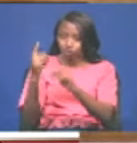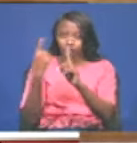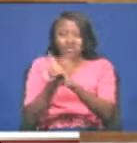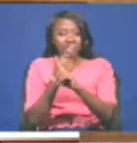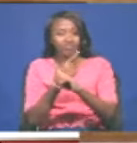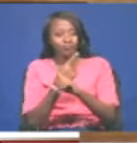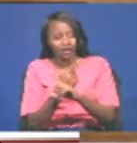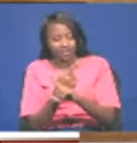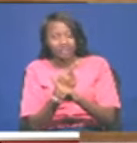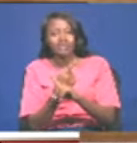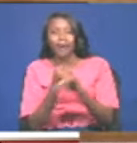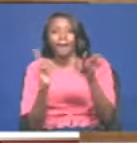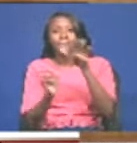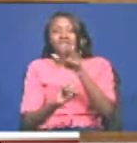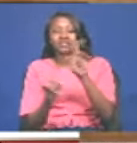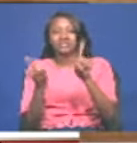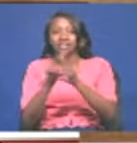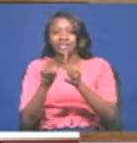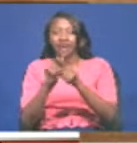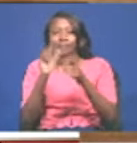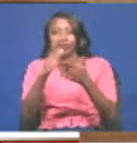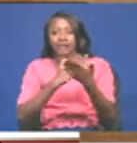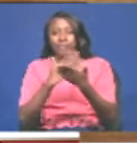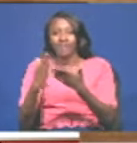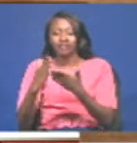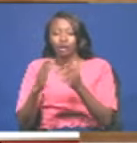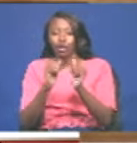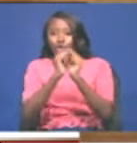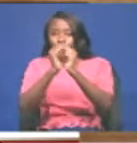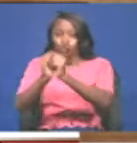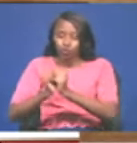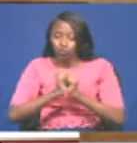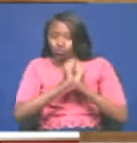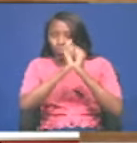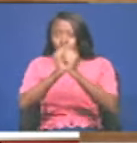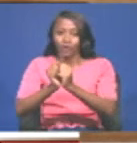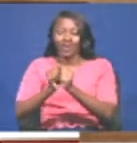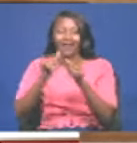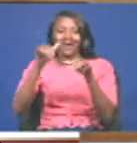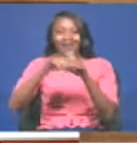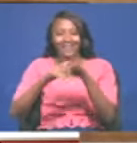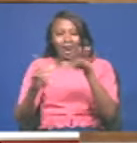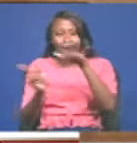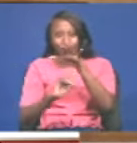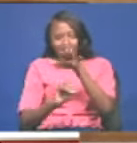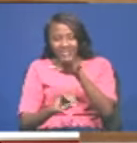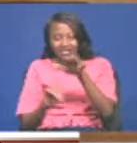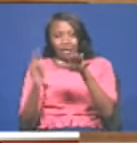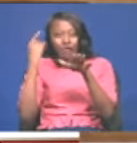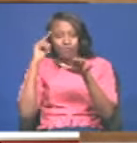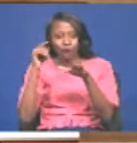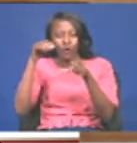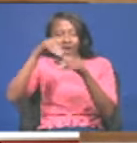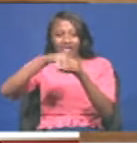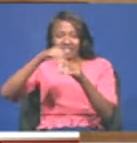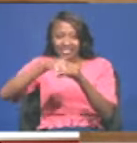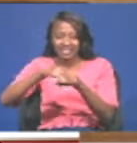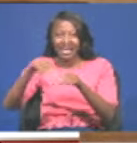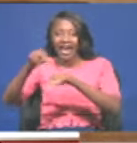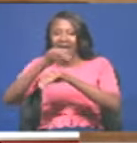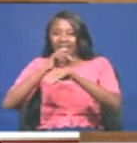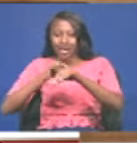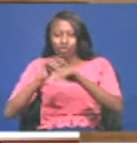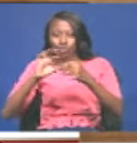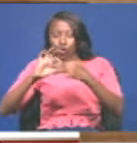departments, in liaison with the ministry responsible for interior and national coordination, oversee